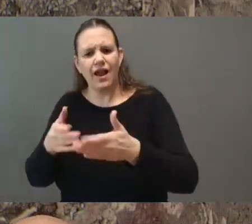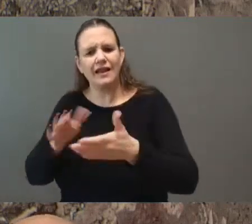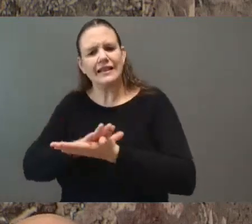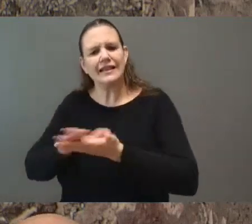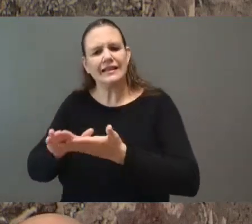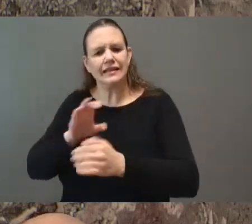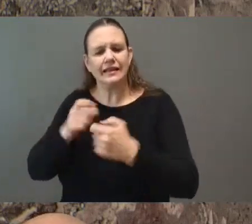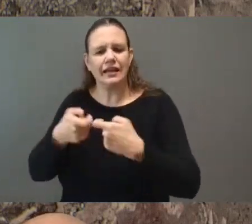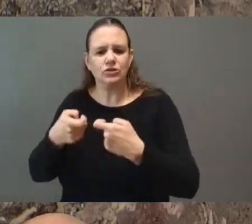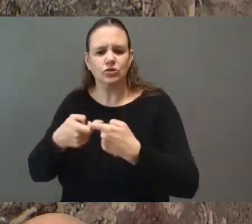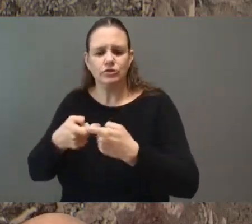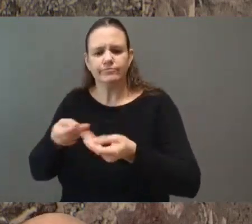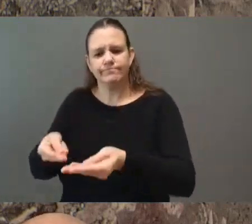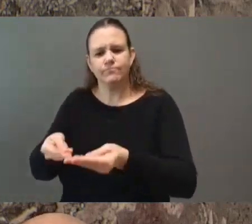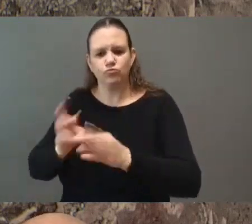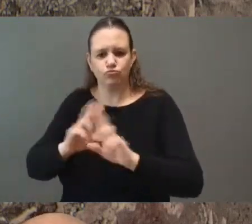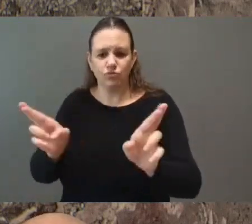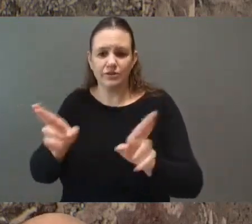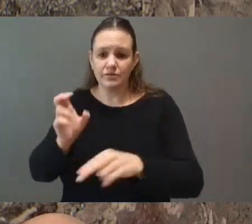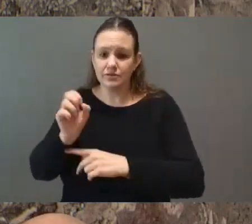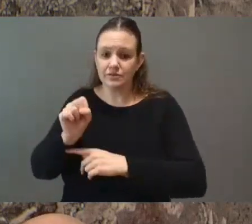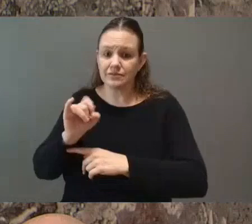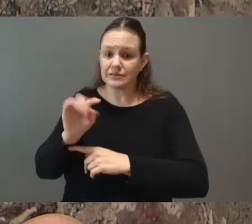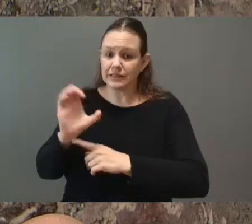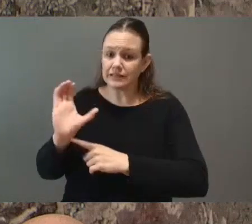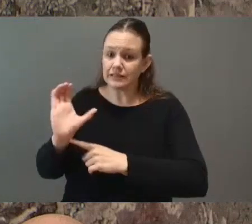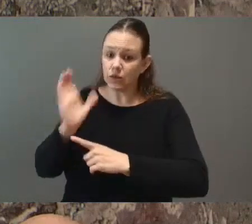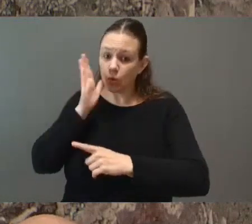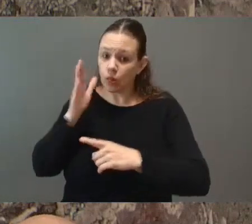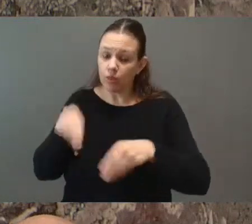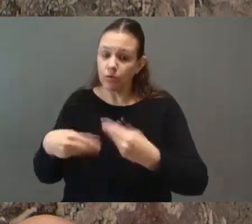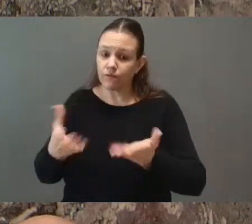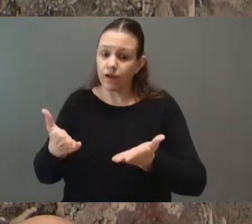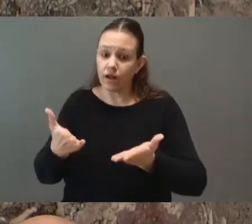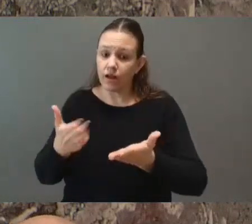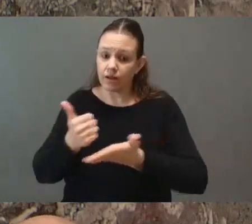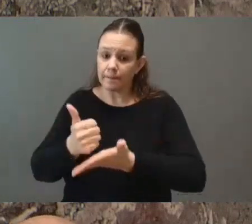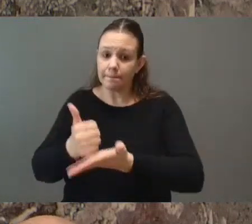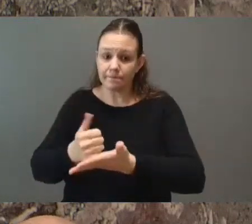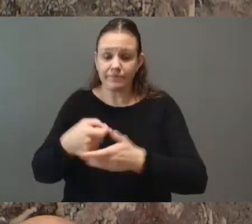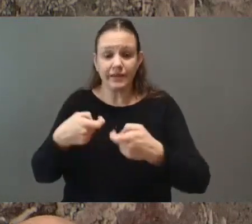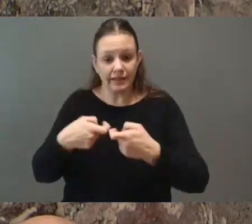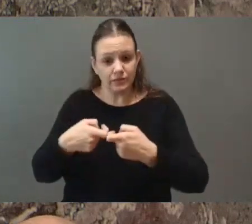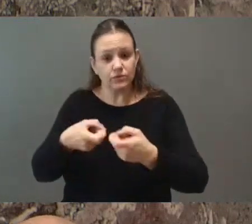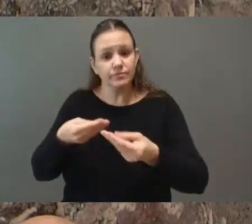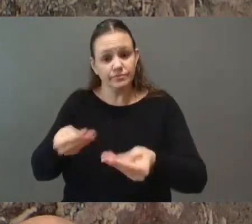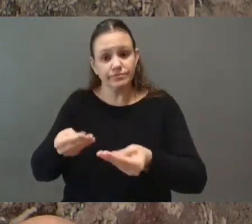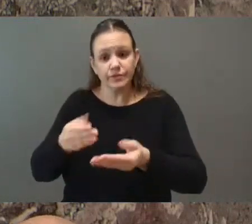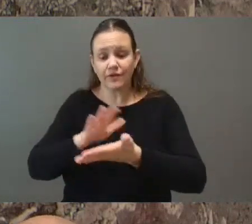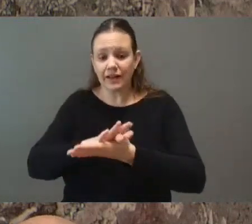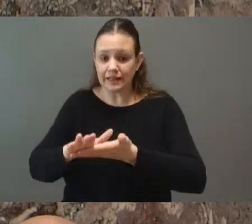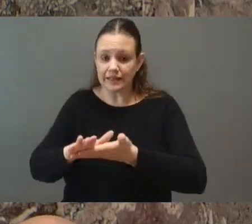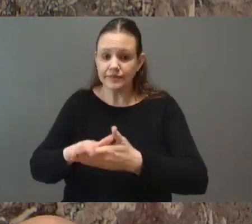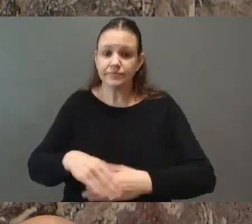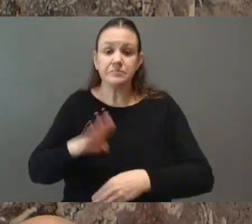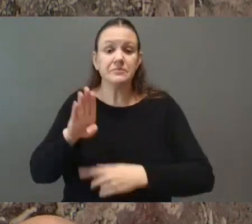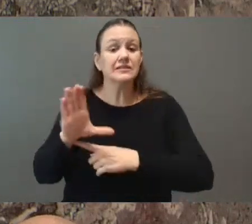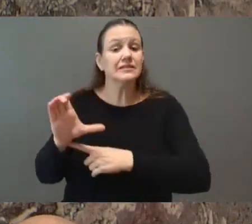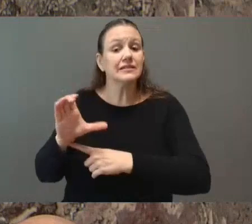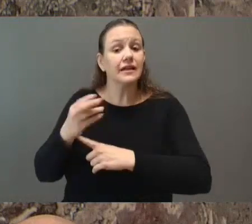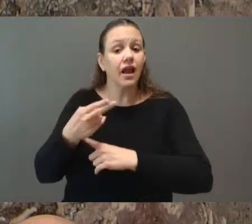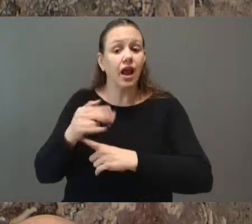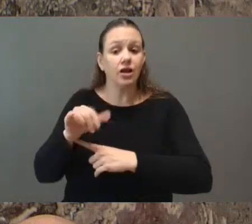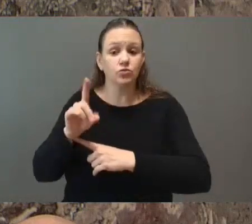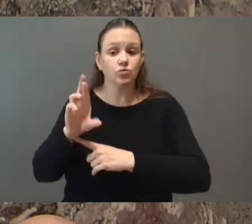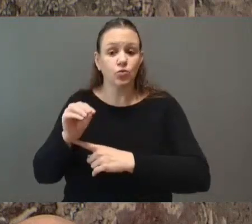Speaker. But, Mr. Speaker, I want to be very clear. BC Hydro accounts for and plans for drought. The water levels in the